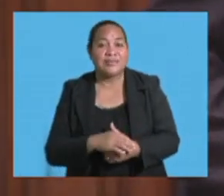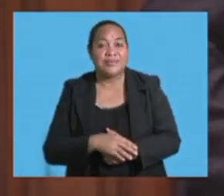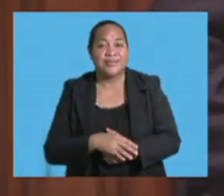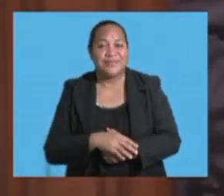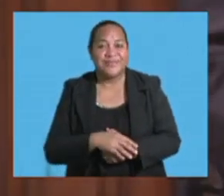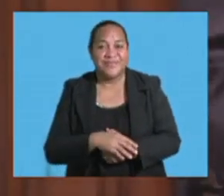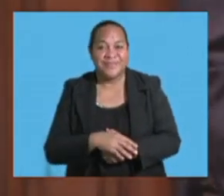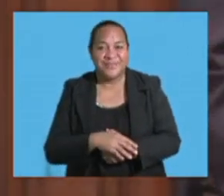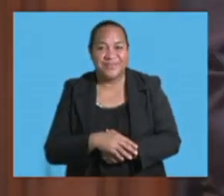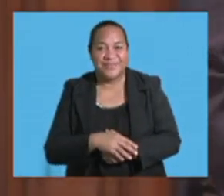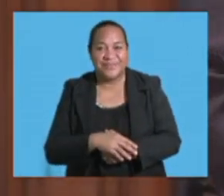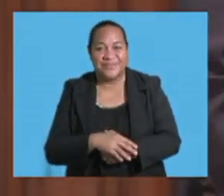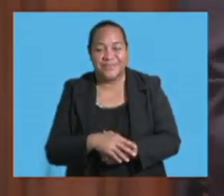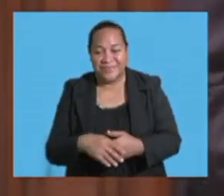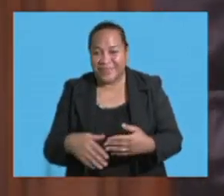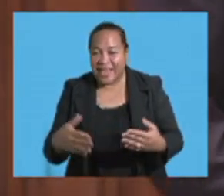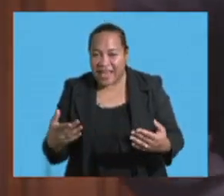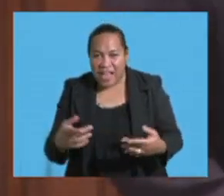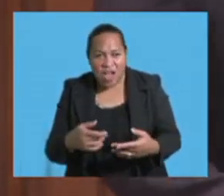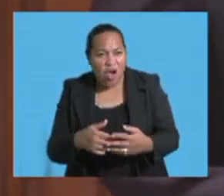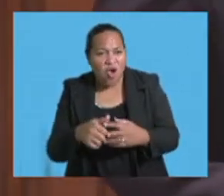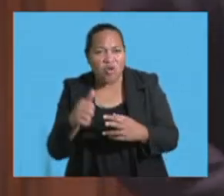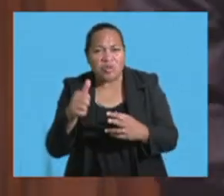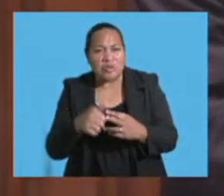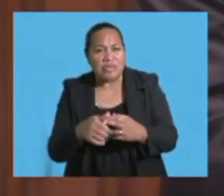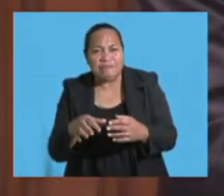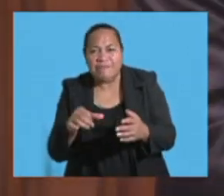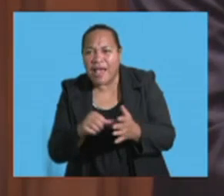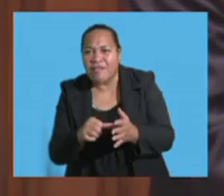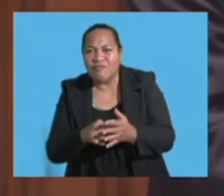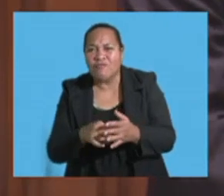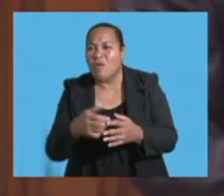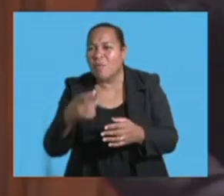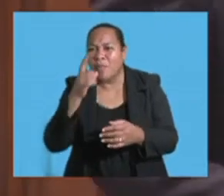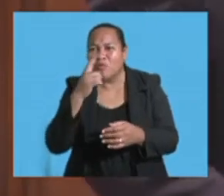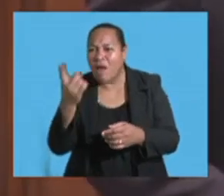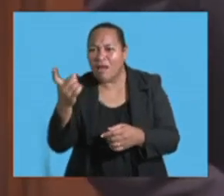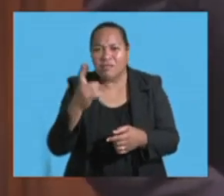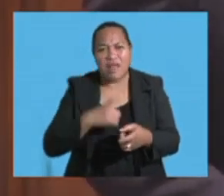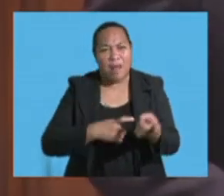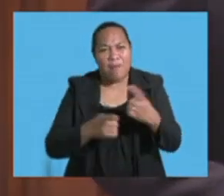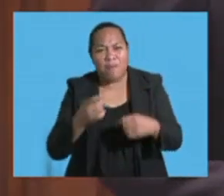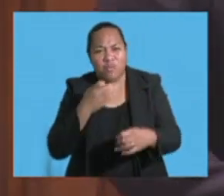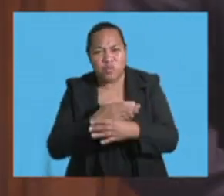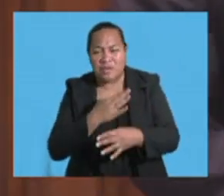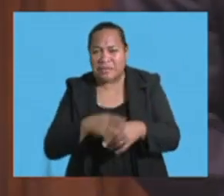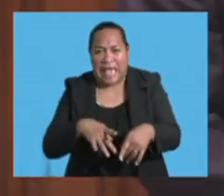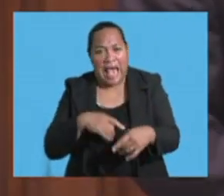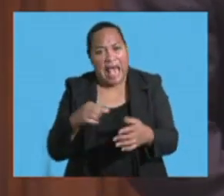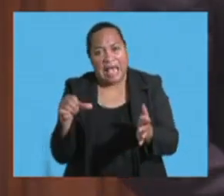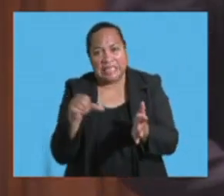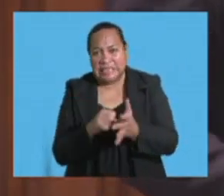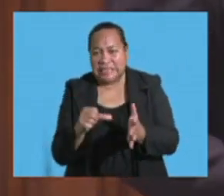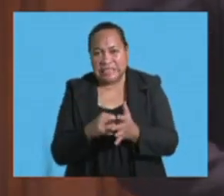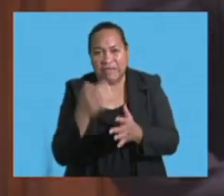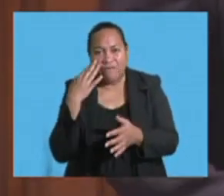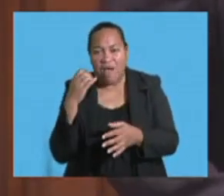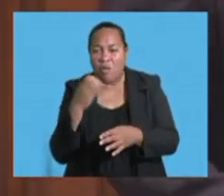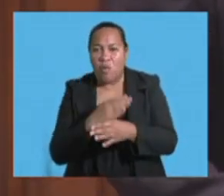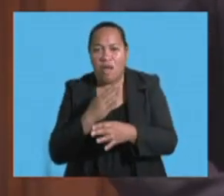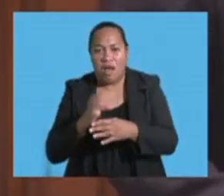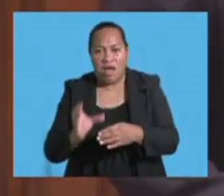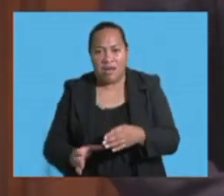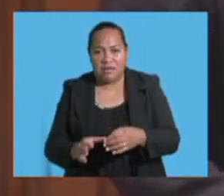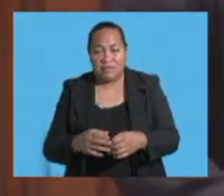The reduction of available labor in the agricultural fields makes the situation worse. Madam Speaker, given the importance